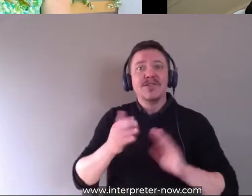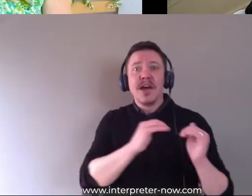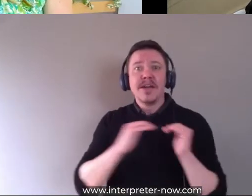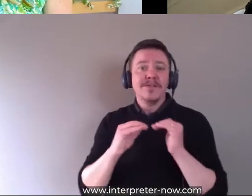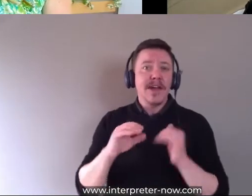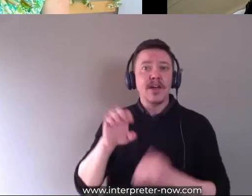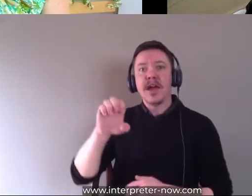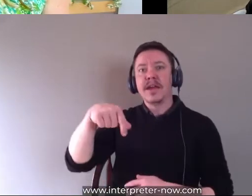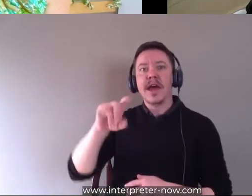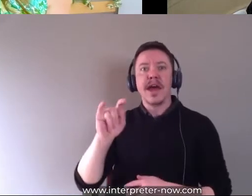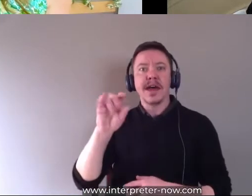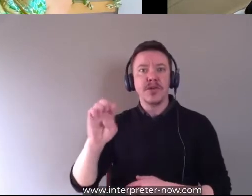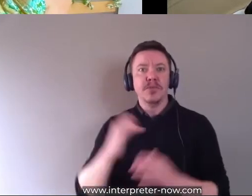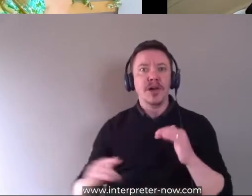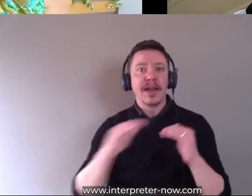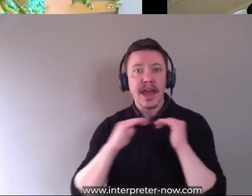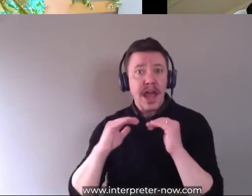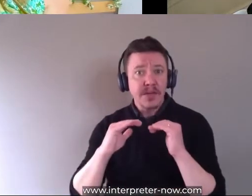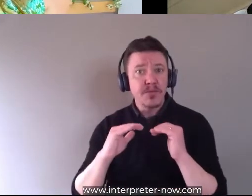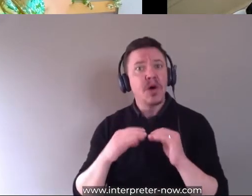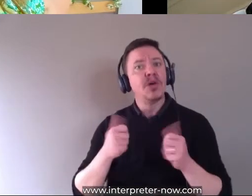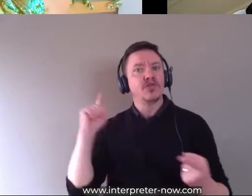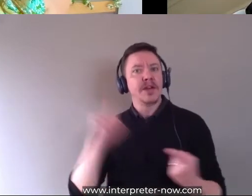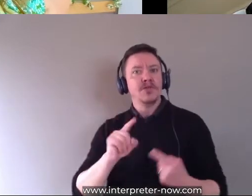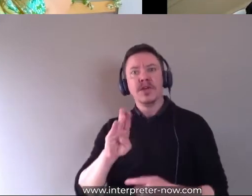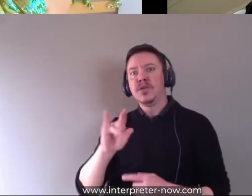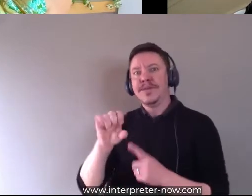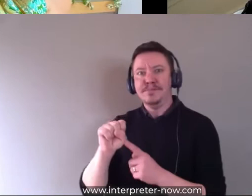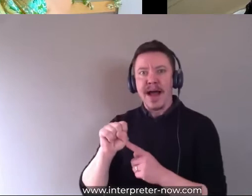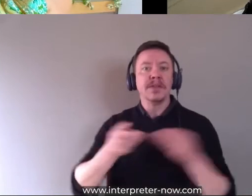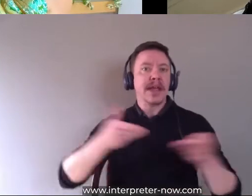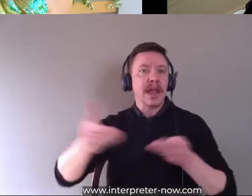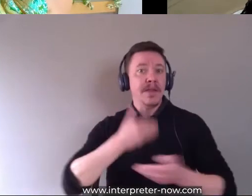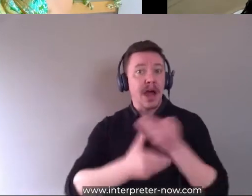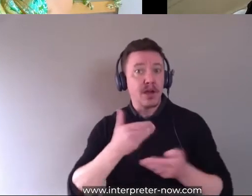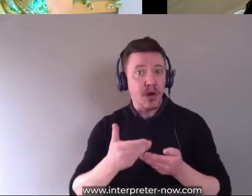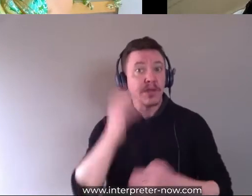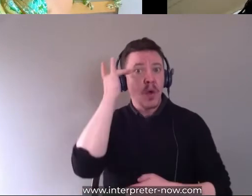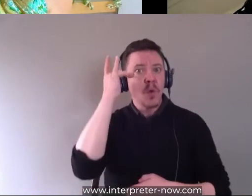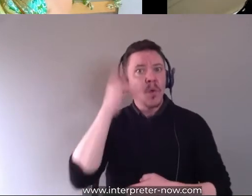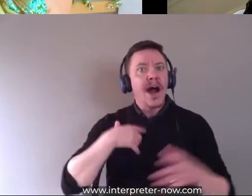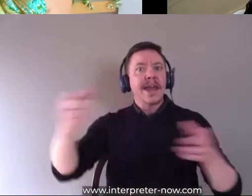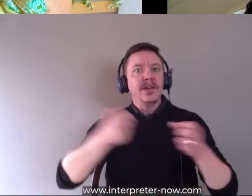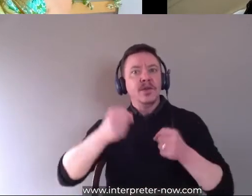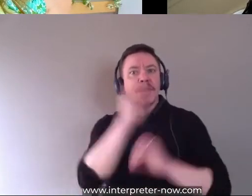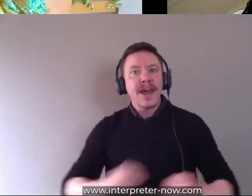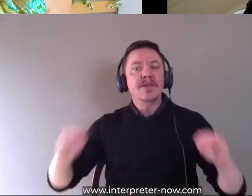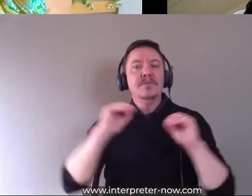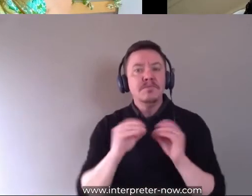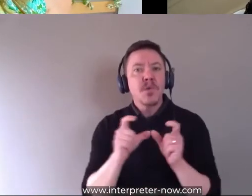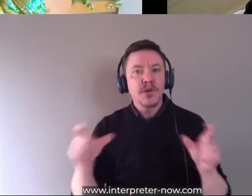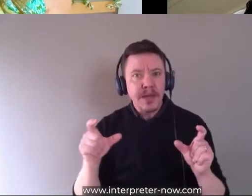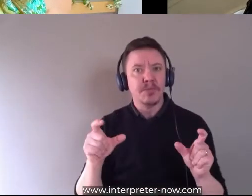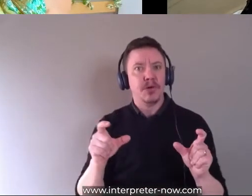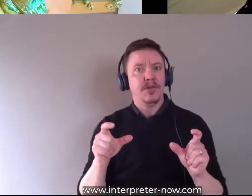equitable, and do your best to reduce bias through that hiring process so that you get more people in the door learning